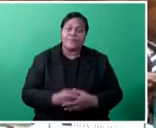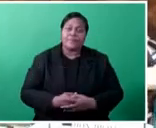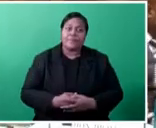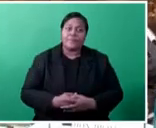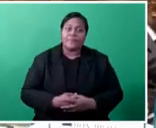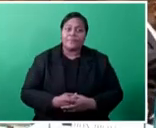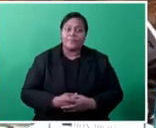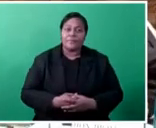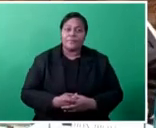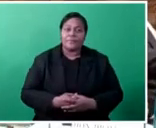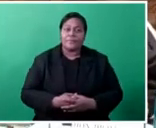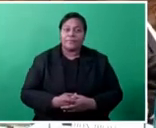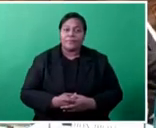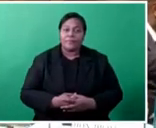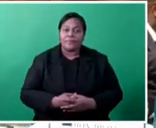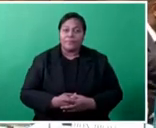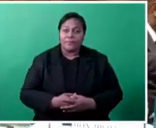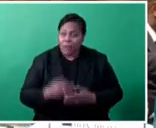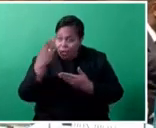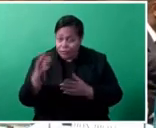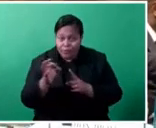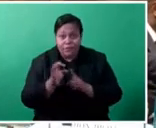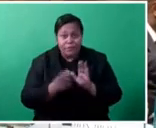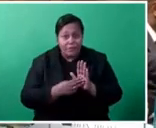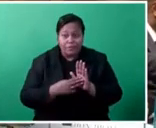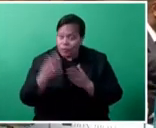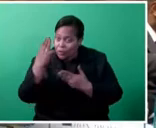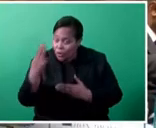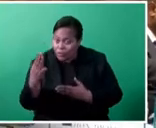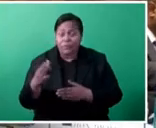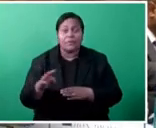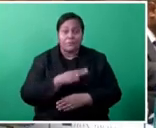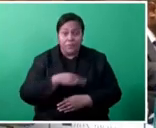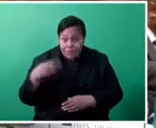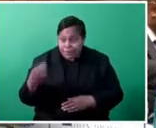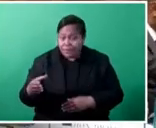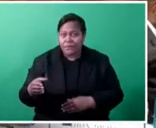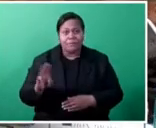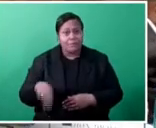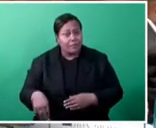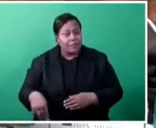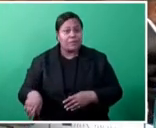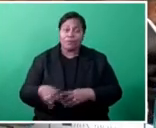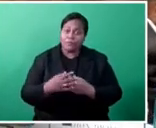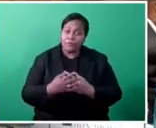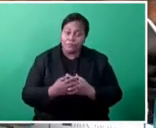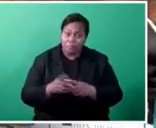Speaker, Honourable Prime Minister, Honourable Ministers, Honourable Members of Parliament, to our guests in the